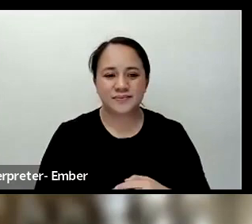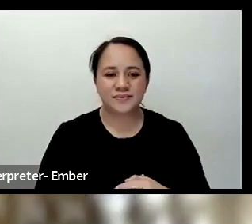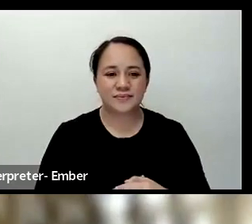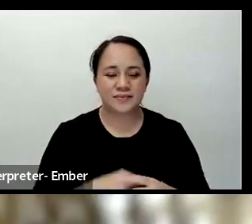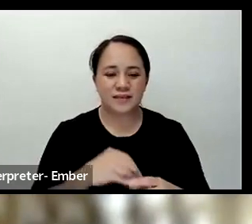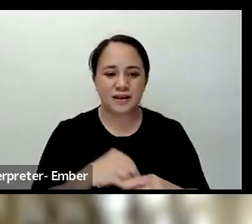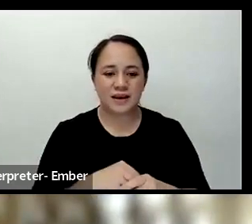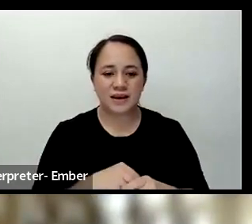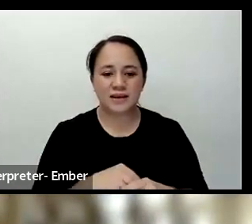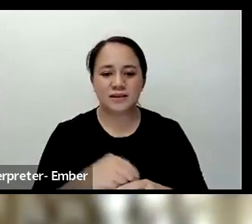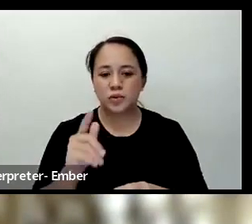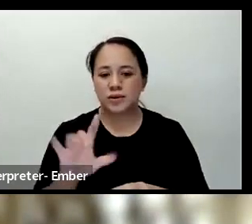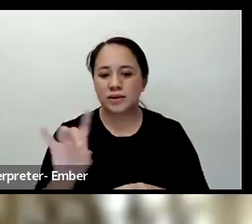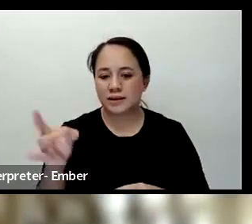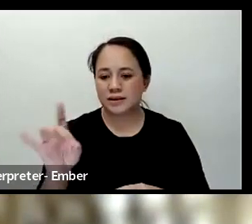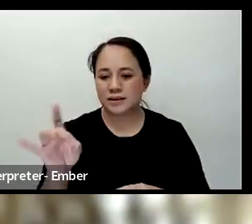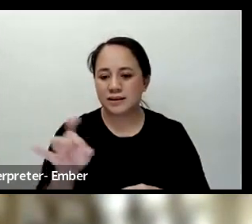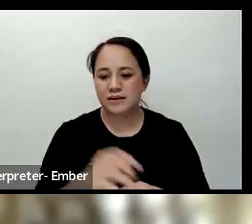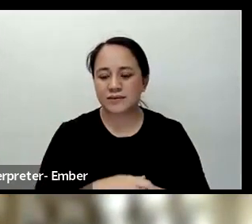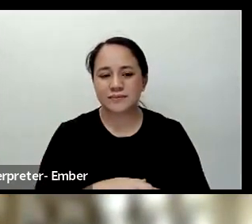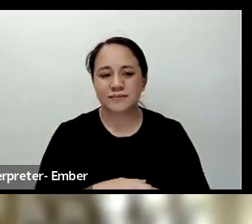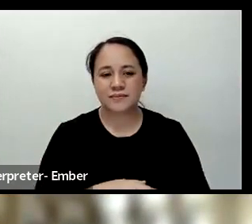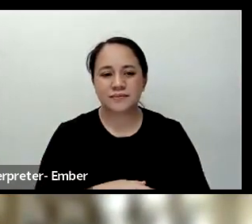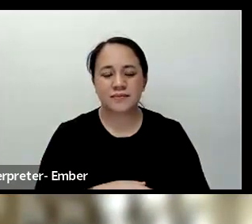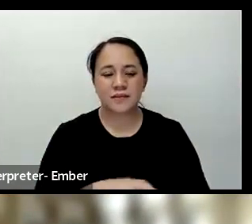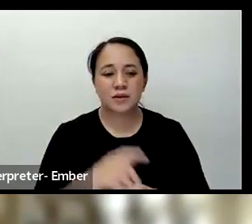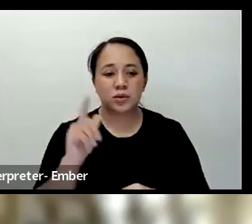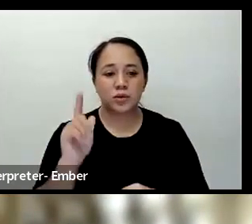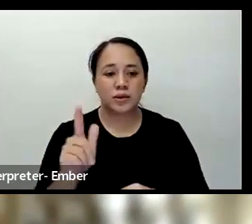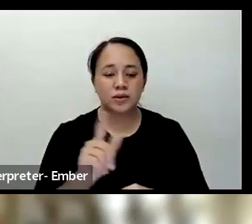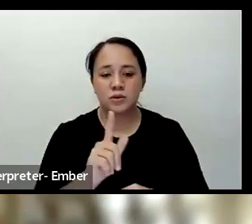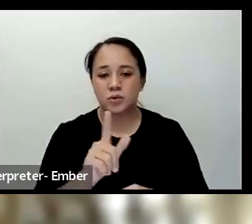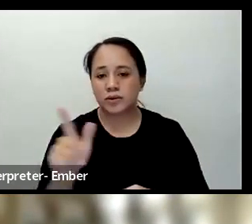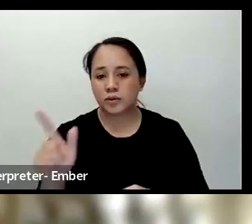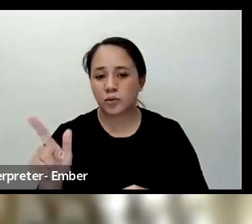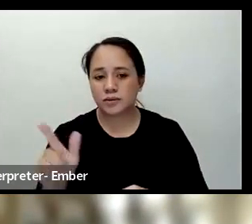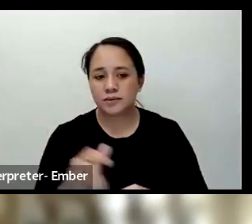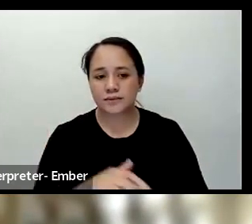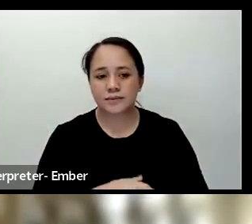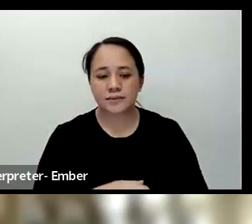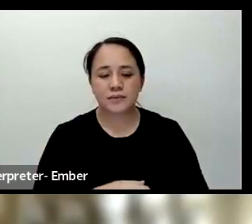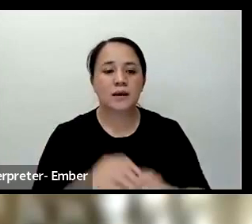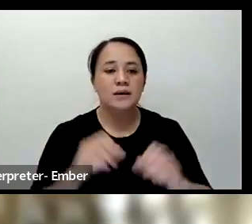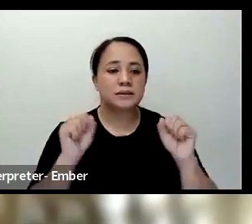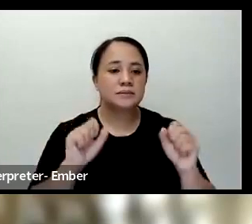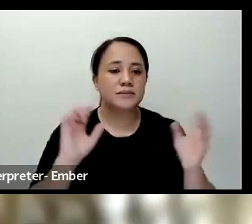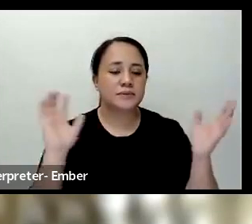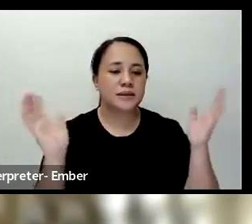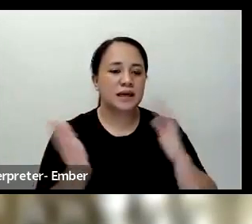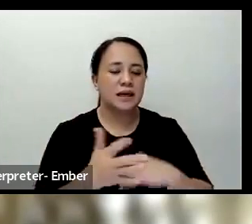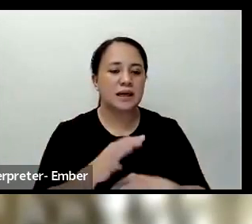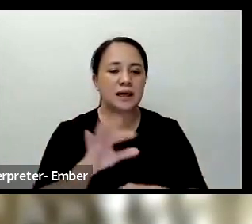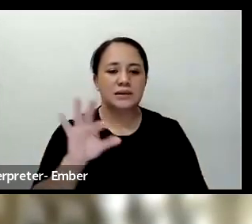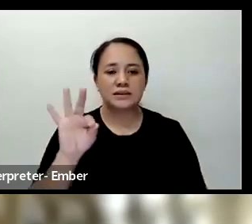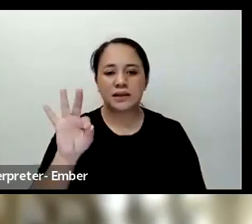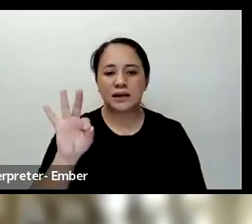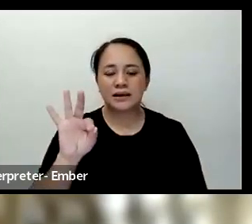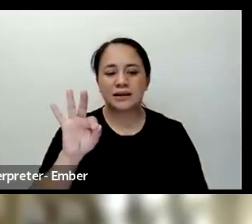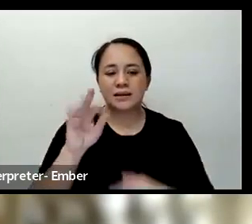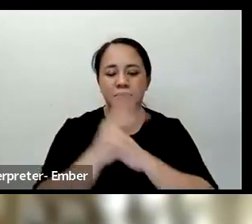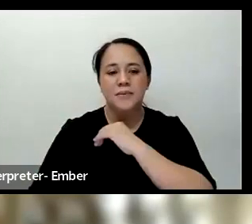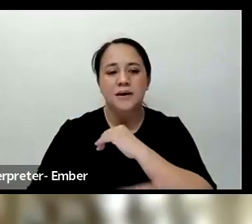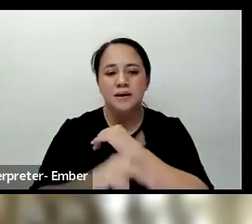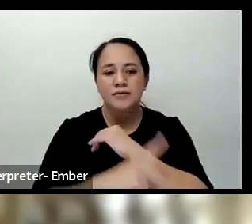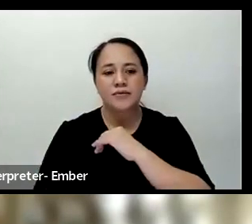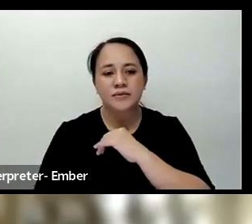in 2018. In 2021, it became the 9th province